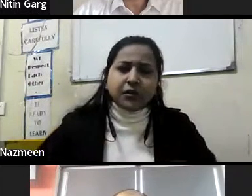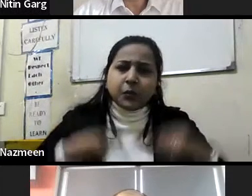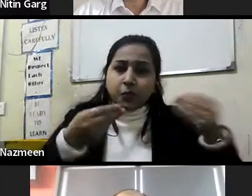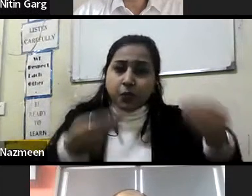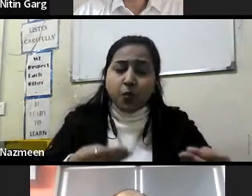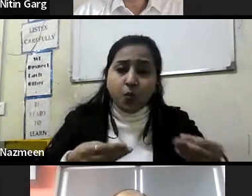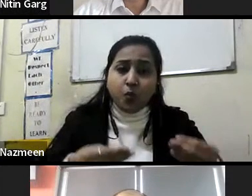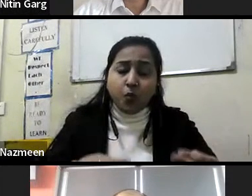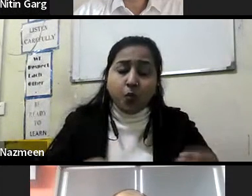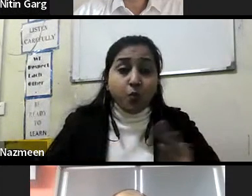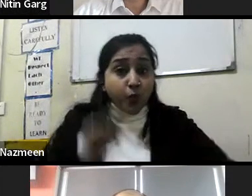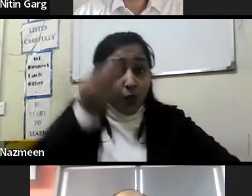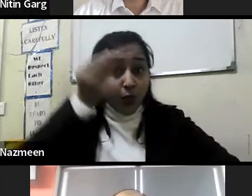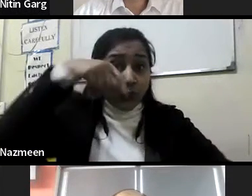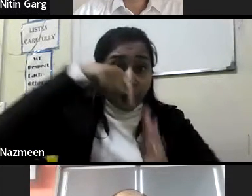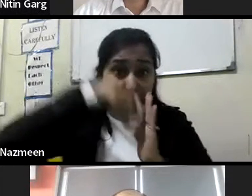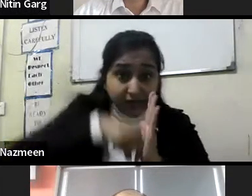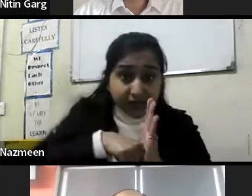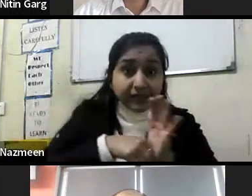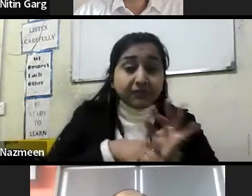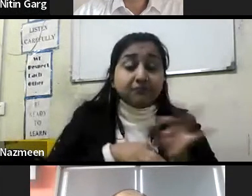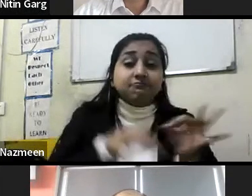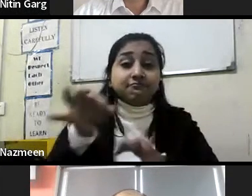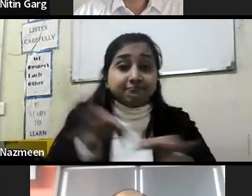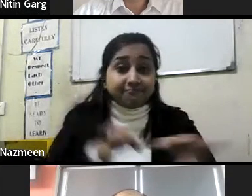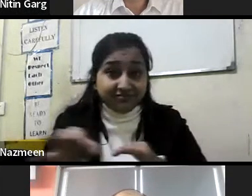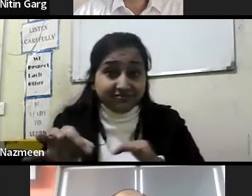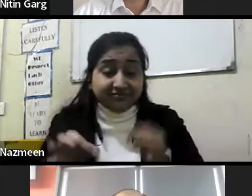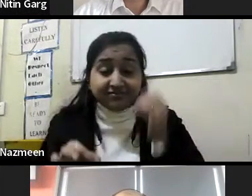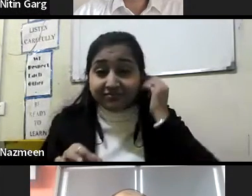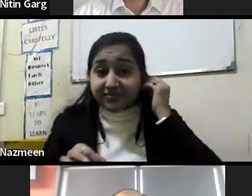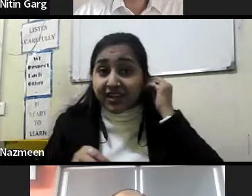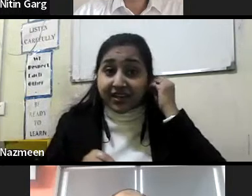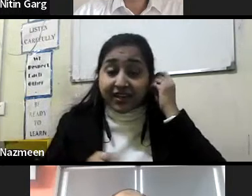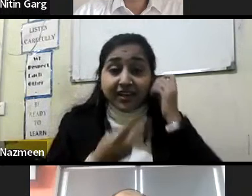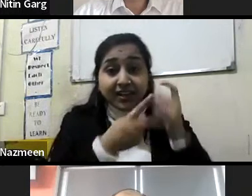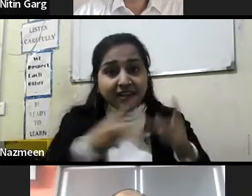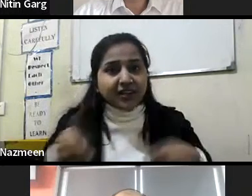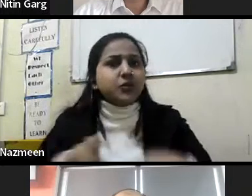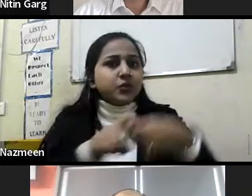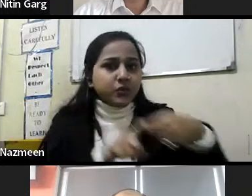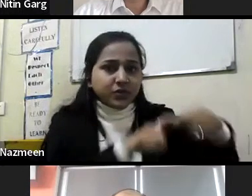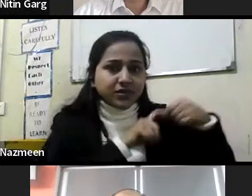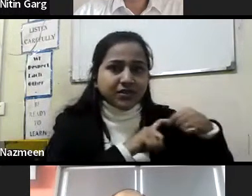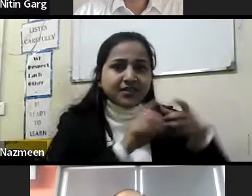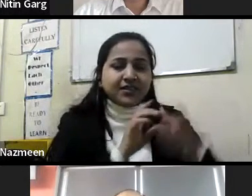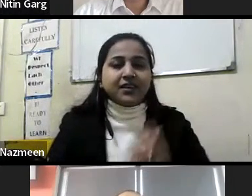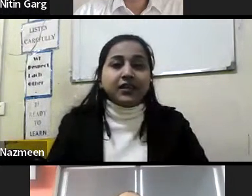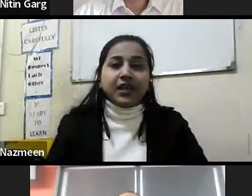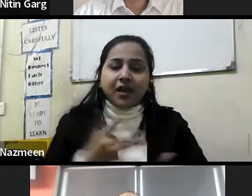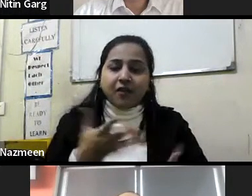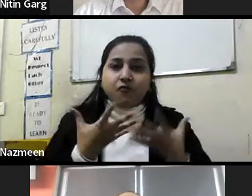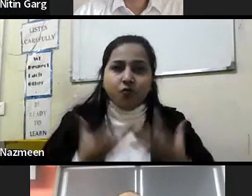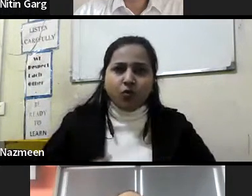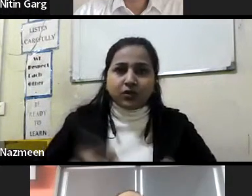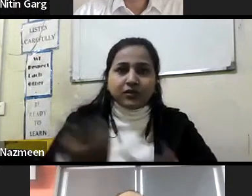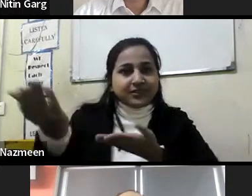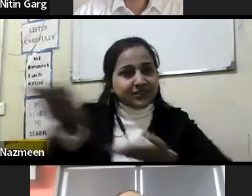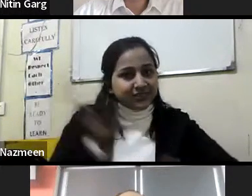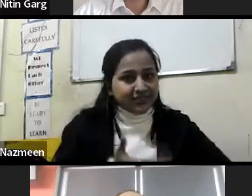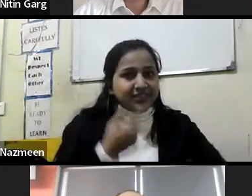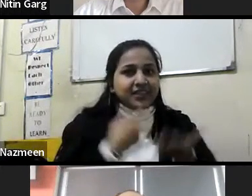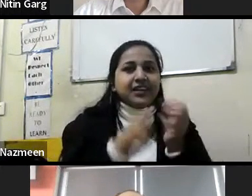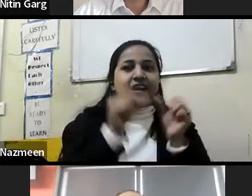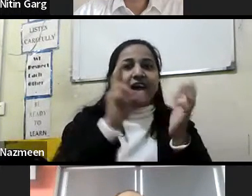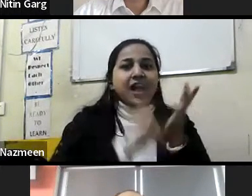detailed introduction of our panel members when I ask them specific questions. For the time being, I'd like to just welcome Mr. Ranjan